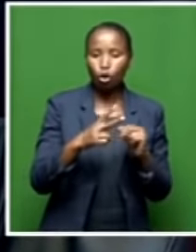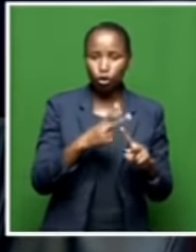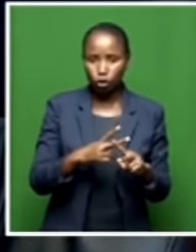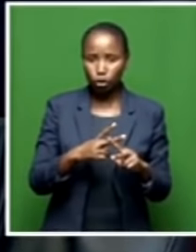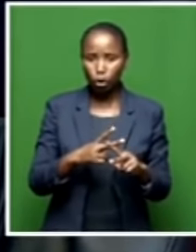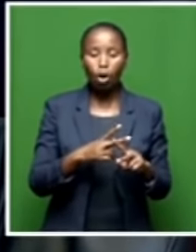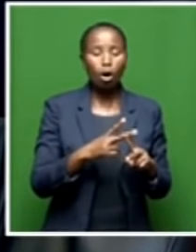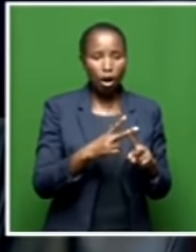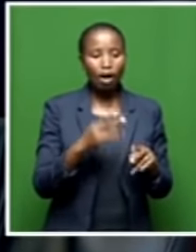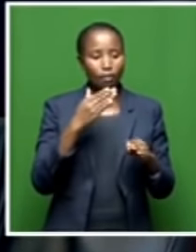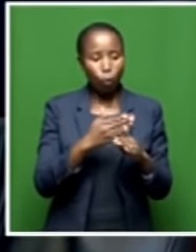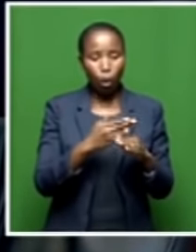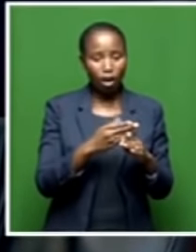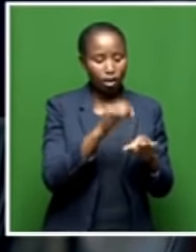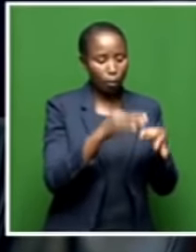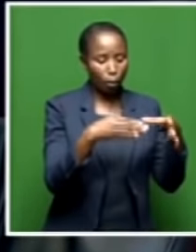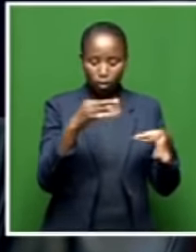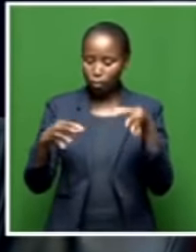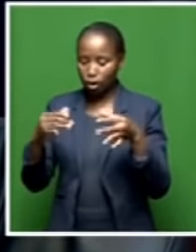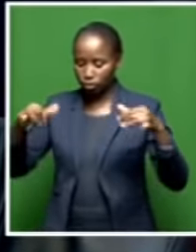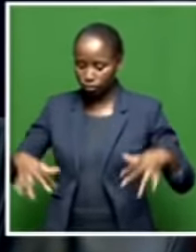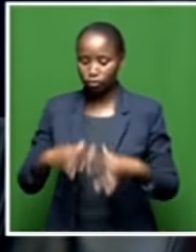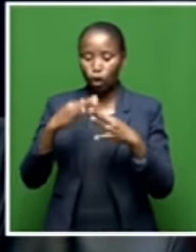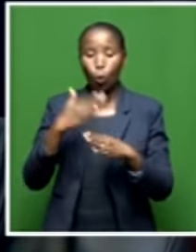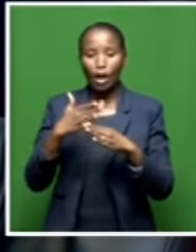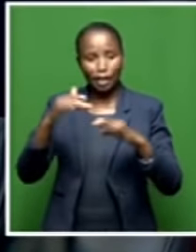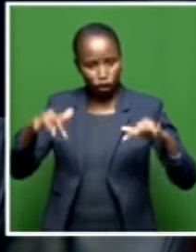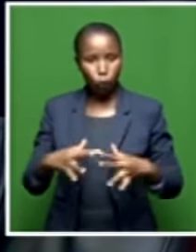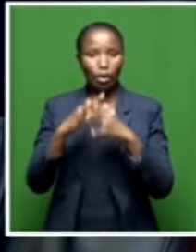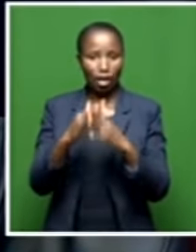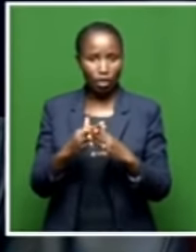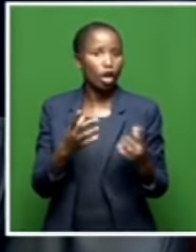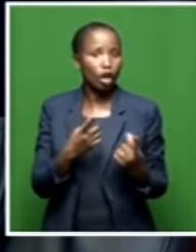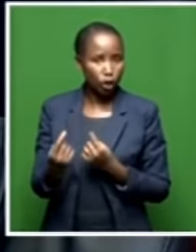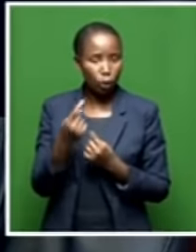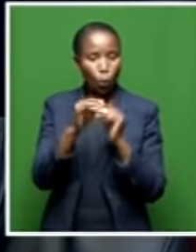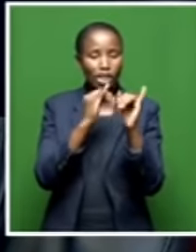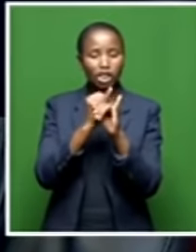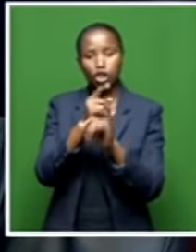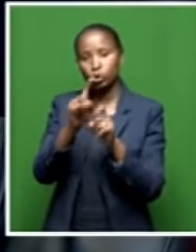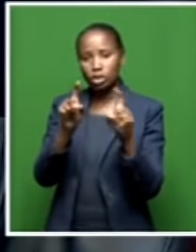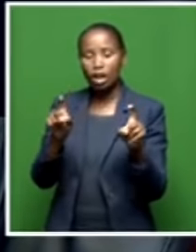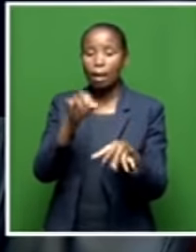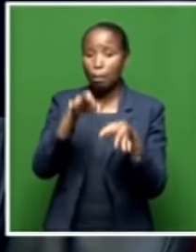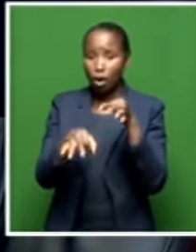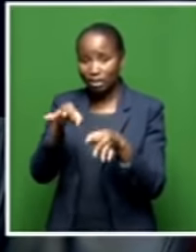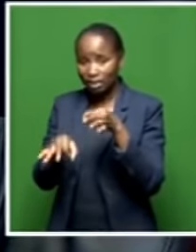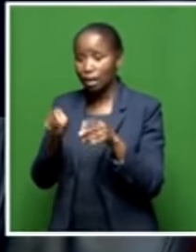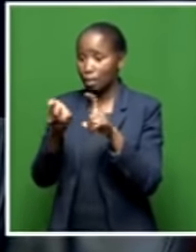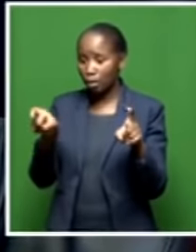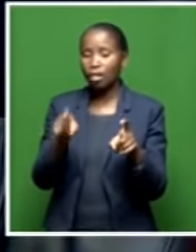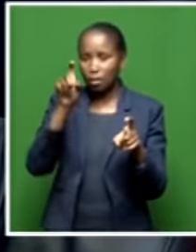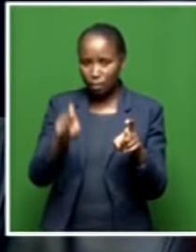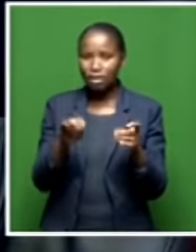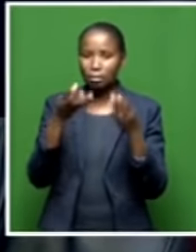people, the governments, these institutions, the bureaucrats, the politicians, there has to be a different way of doing. Otherwise, you're going